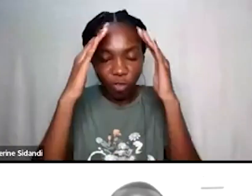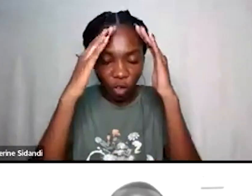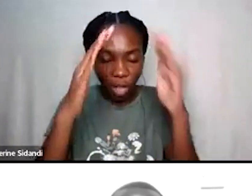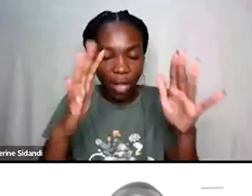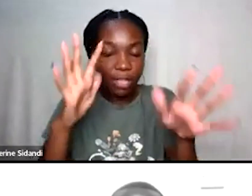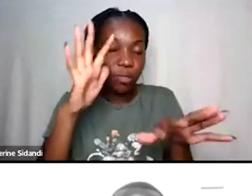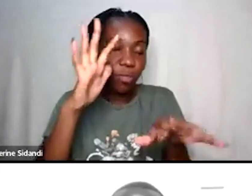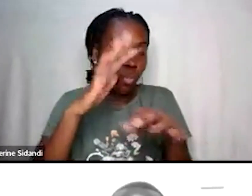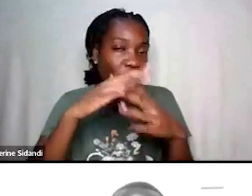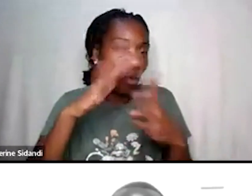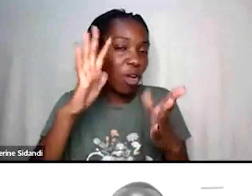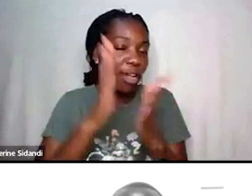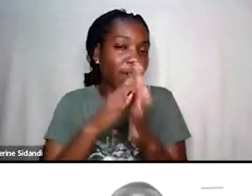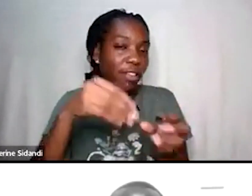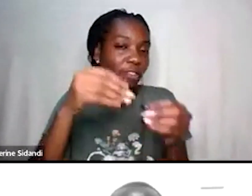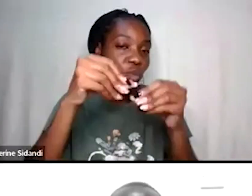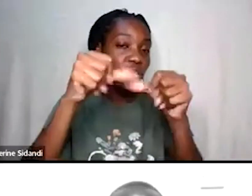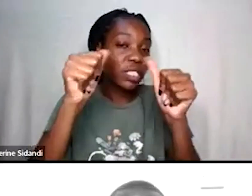give quality. Yeah.